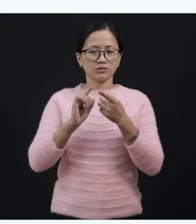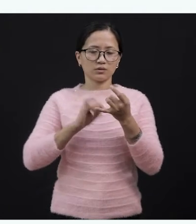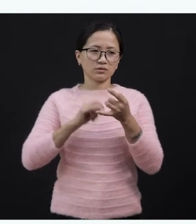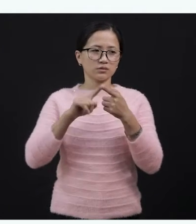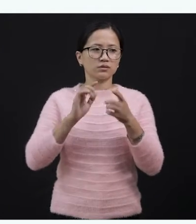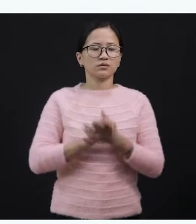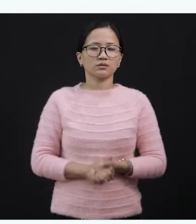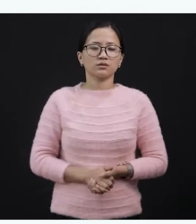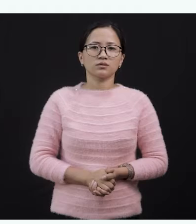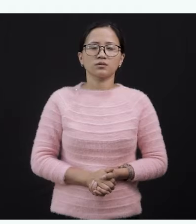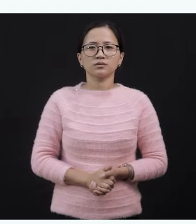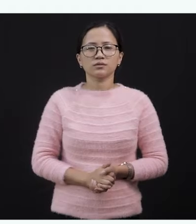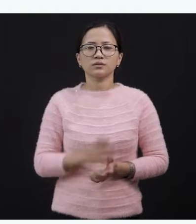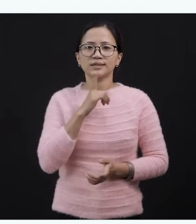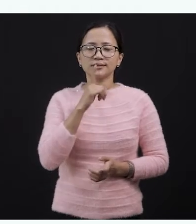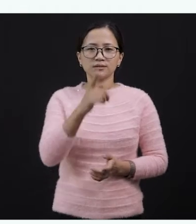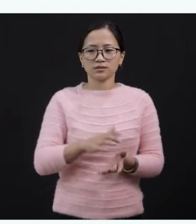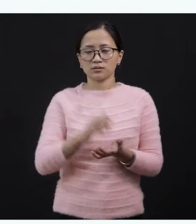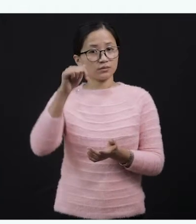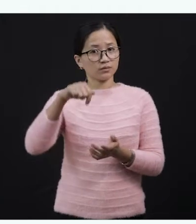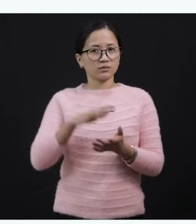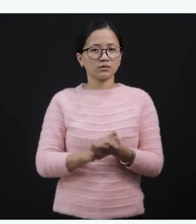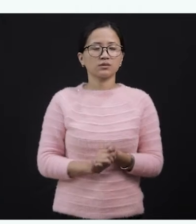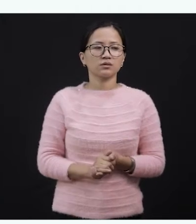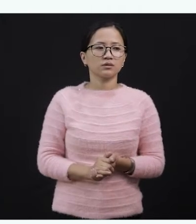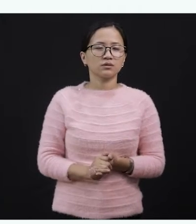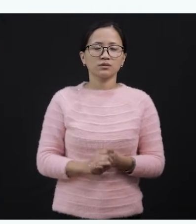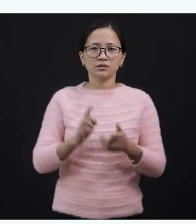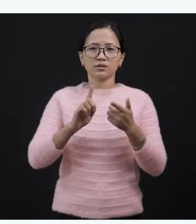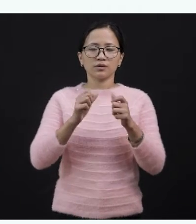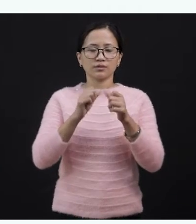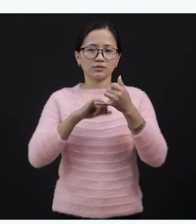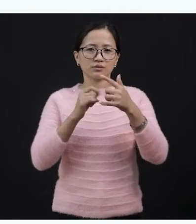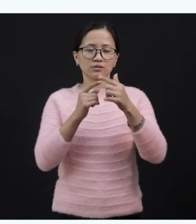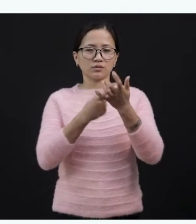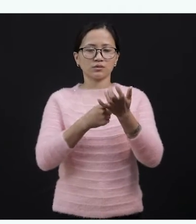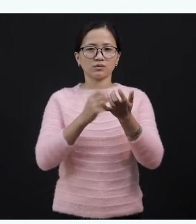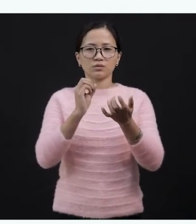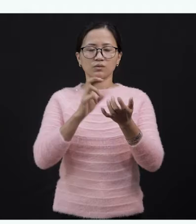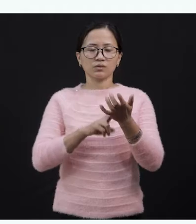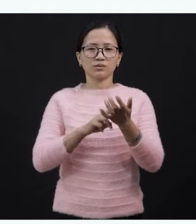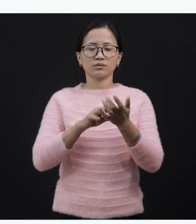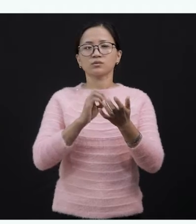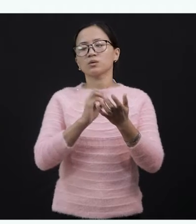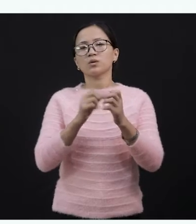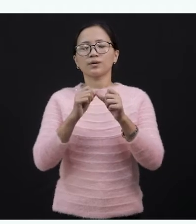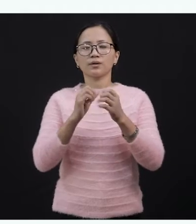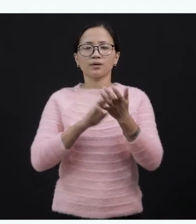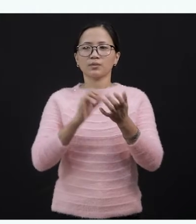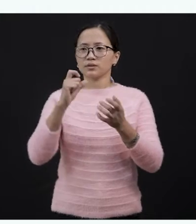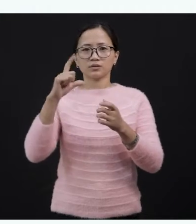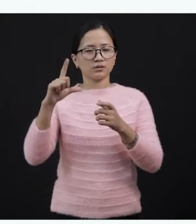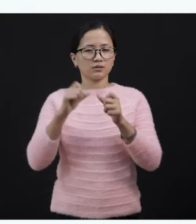Now, like I have said, these eclipses are the astronomical are when like the astronomical